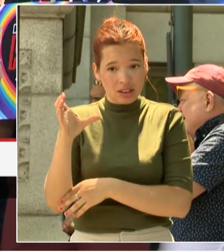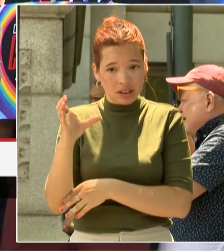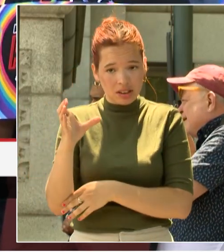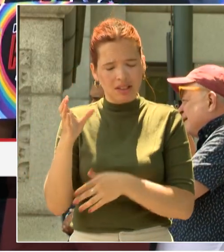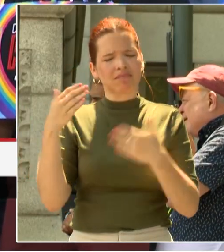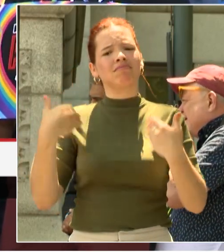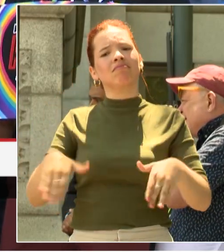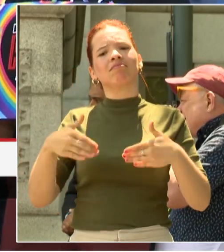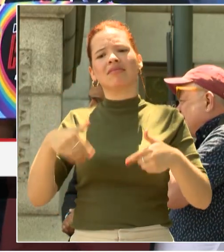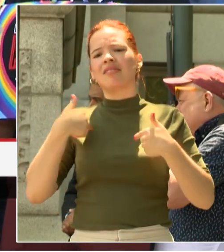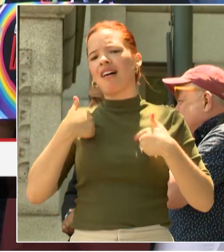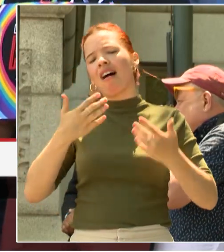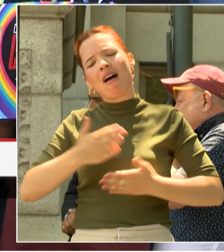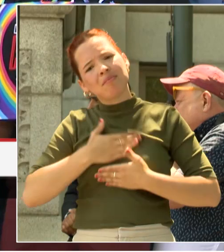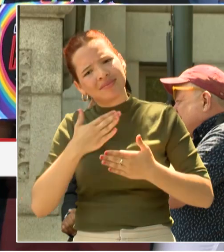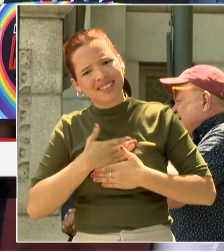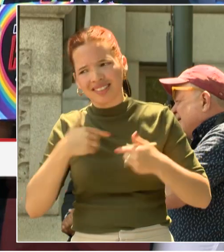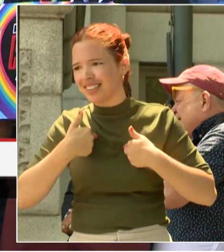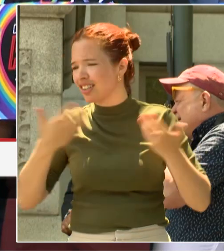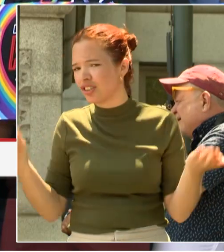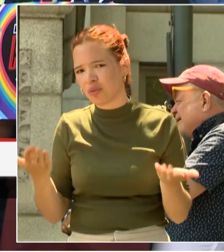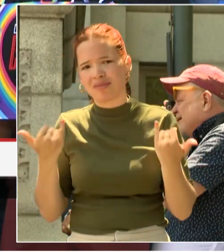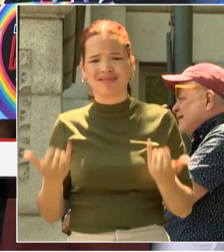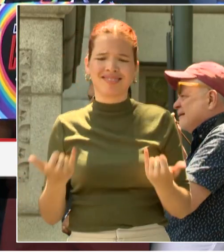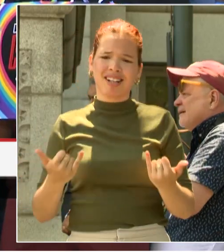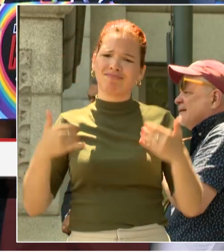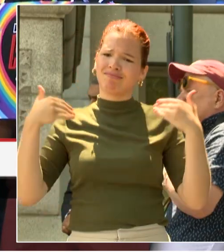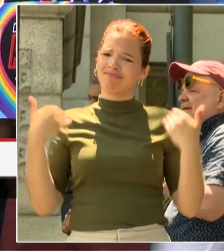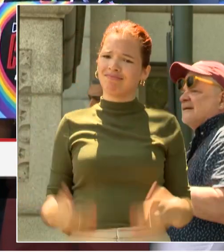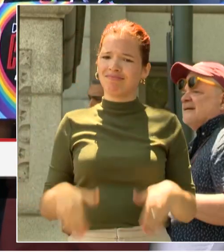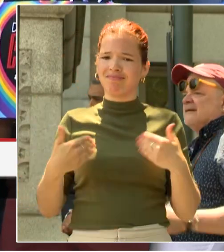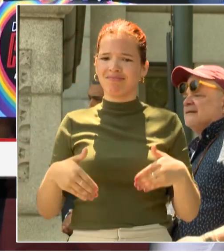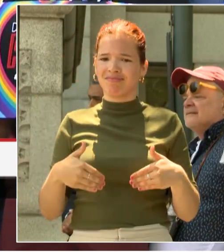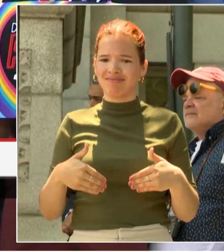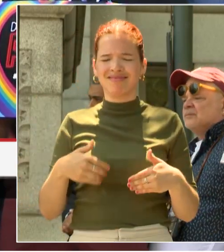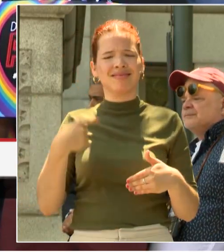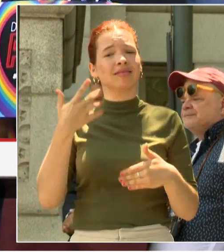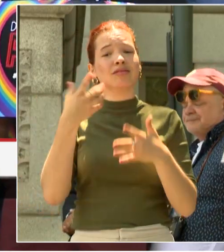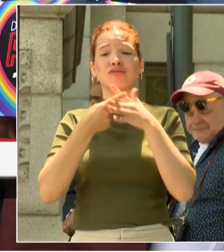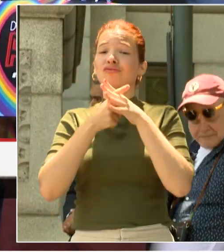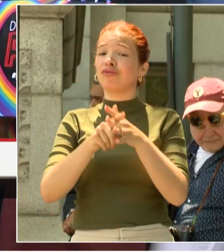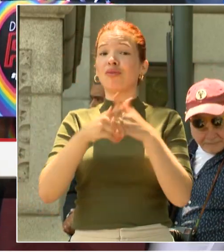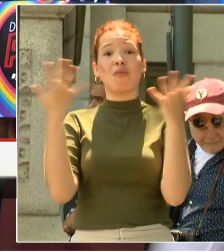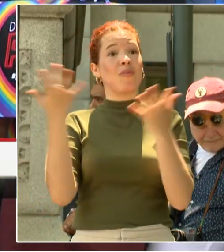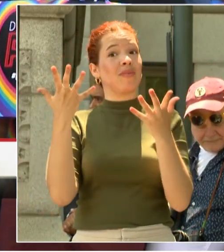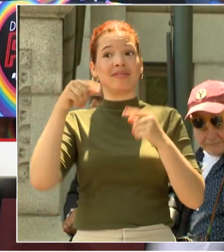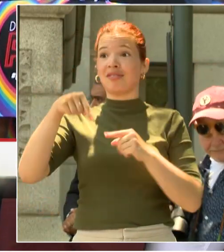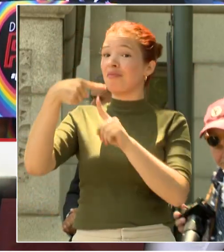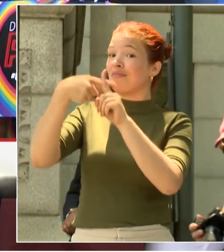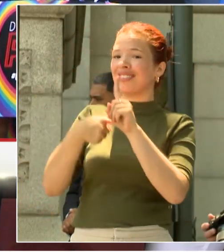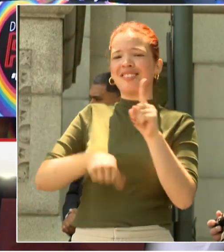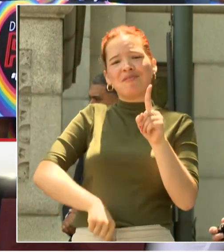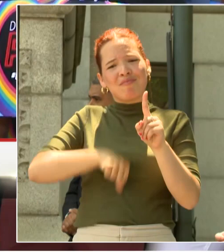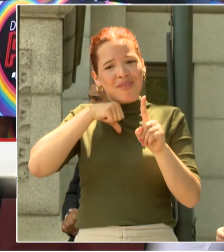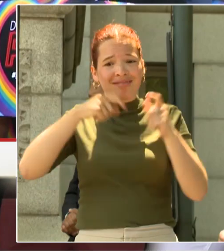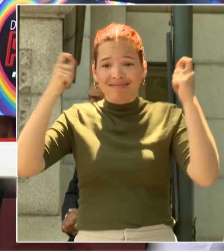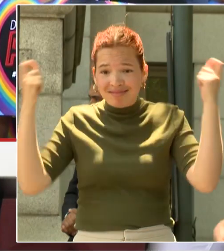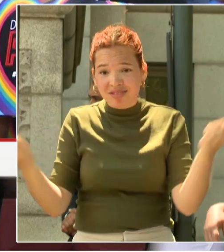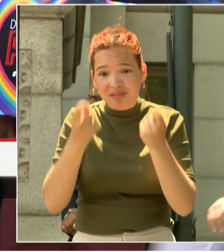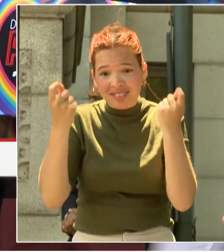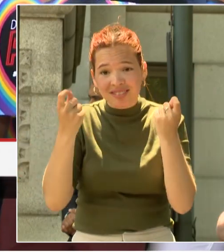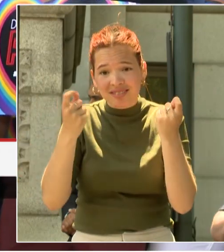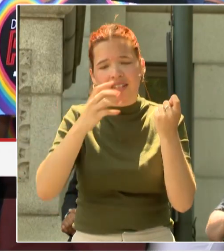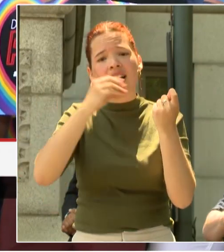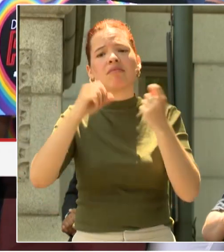to be here today at the start of Pride Month as we celebrate and protect our